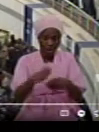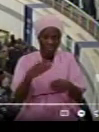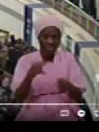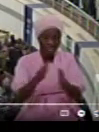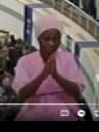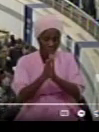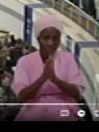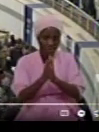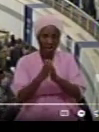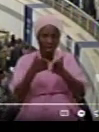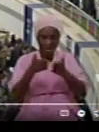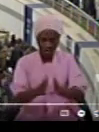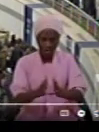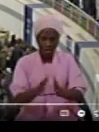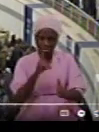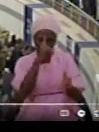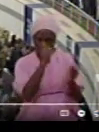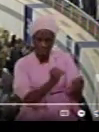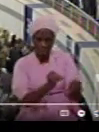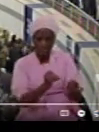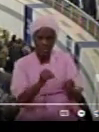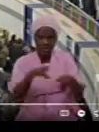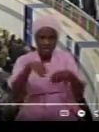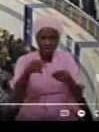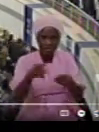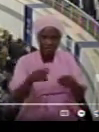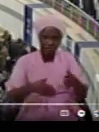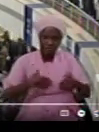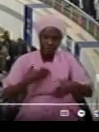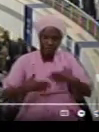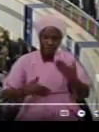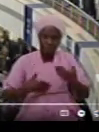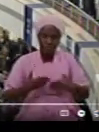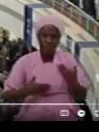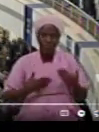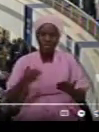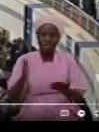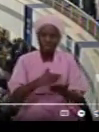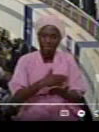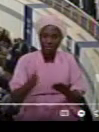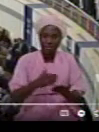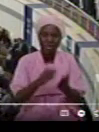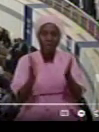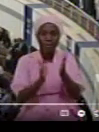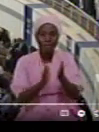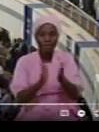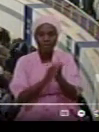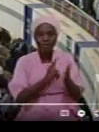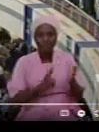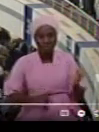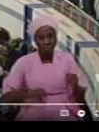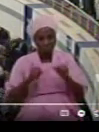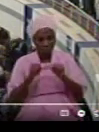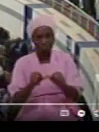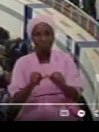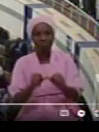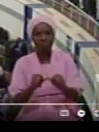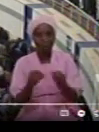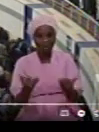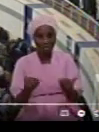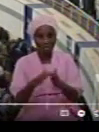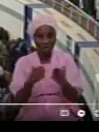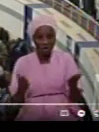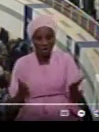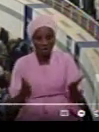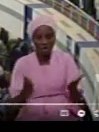on singing. Let faith now keep on praising the Lord. Open your mouth and tell the Lord, sage is by